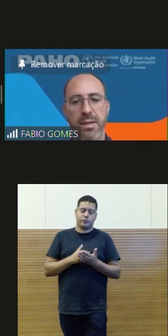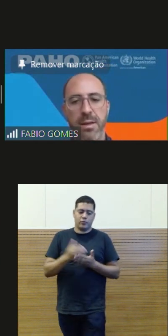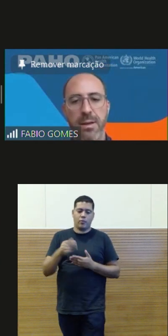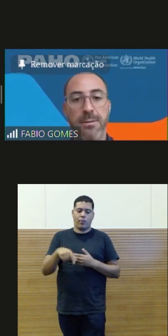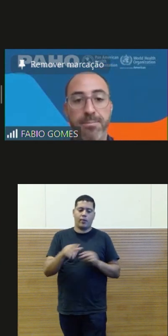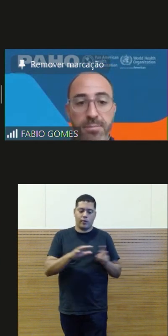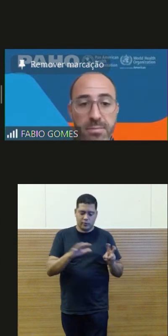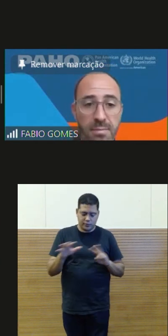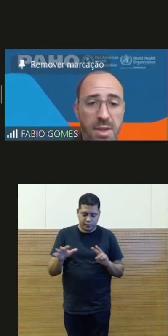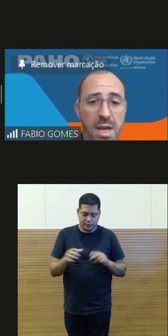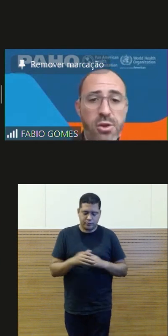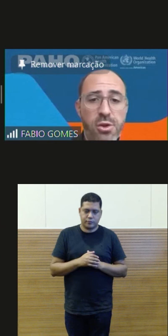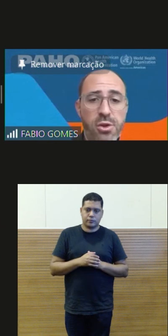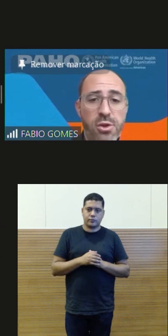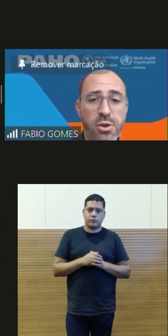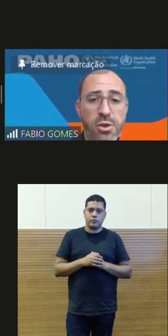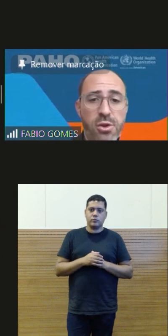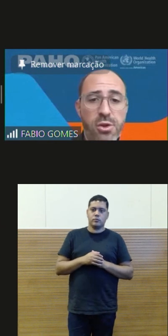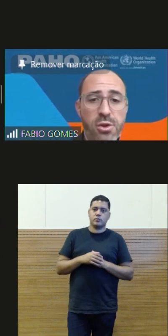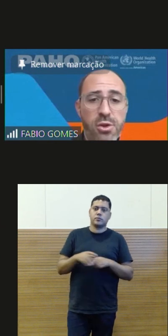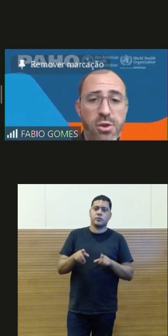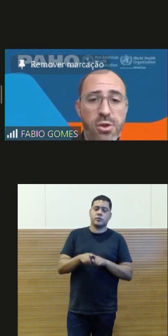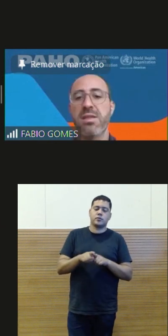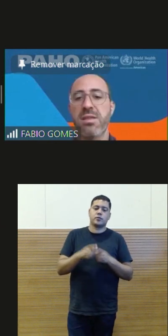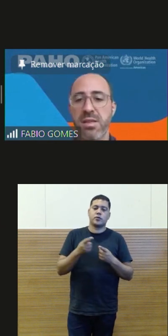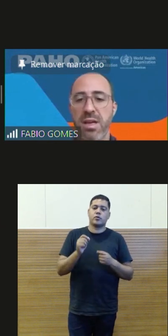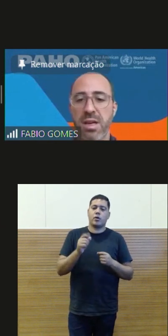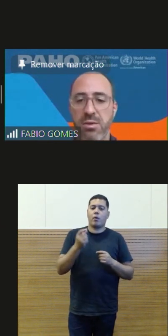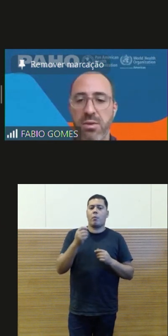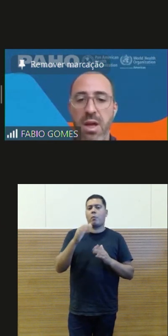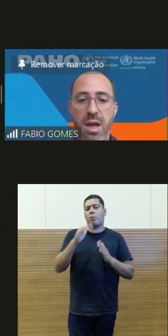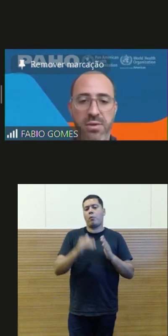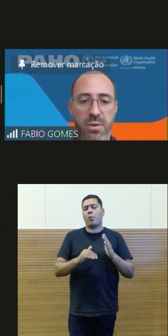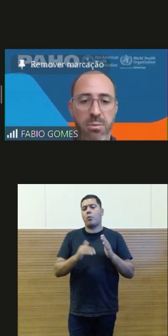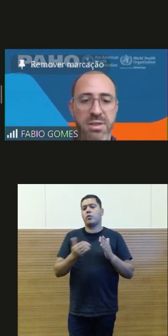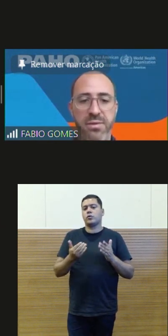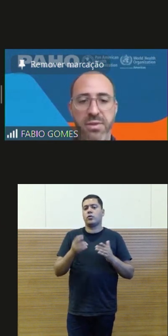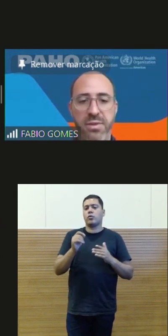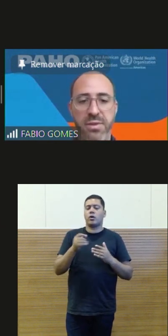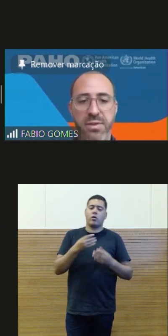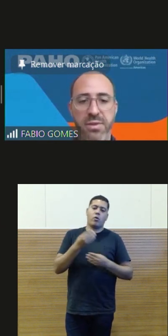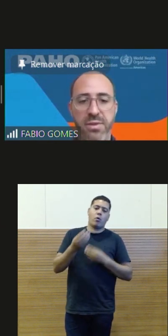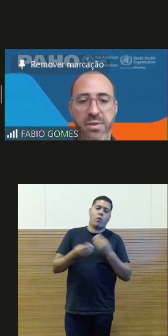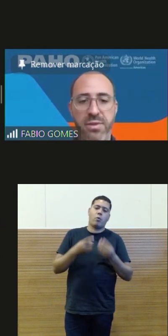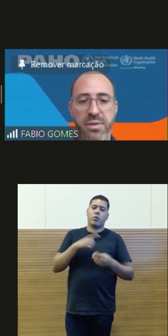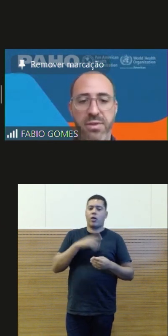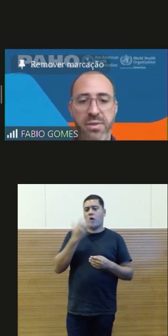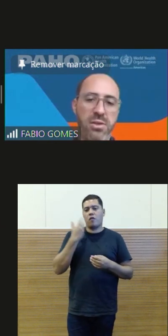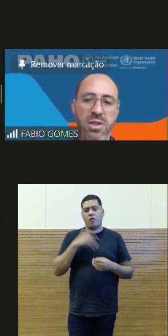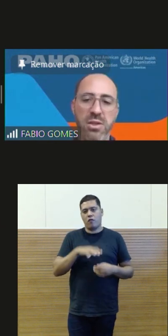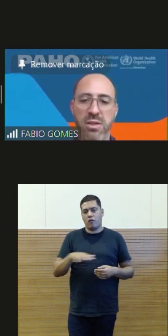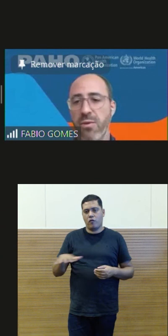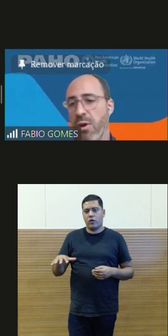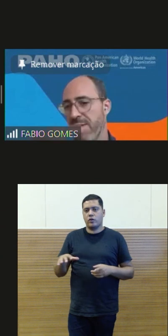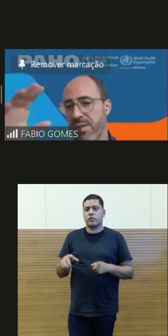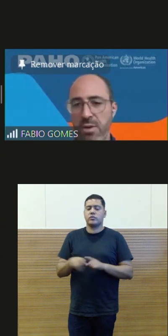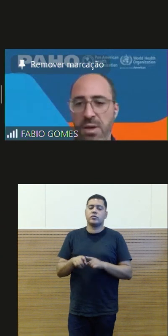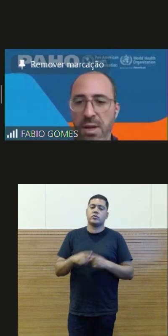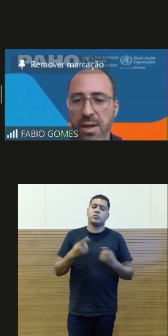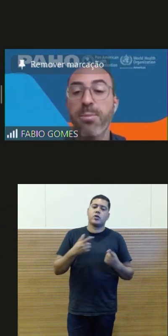we've seen that, well, in the context, this meeting, just this cross promotion that we have with regards to